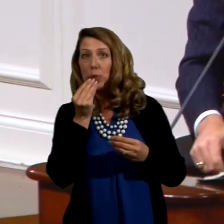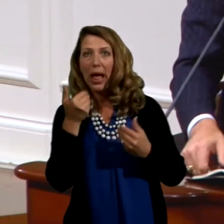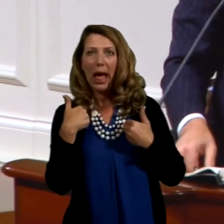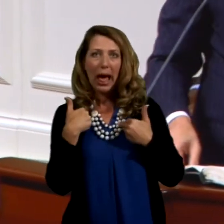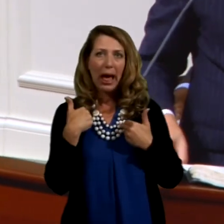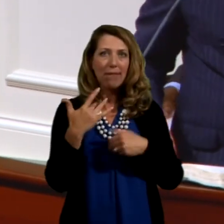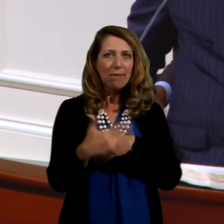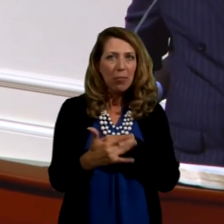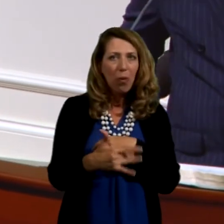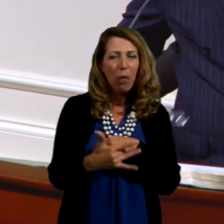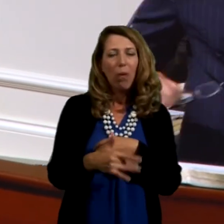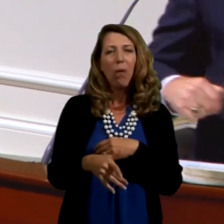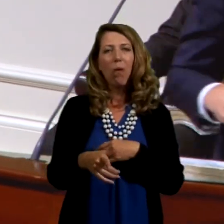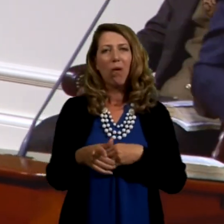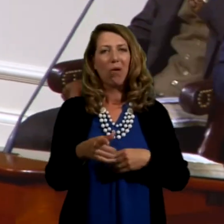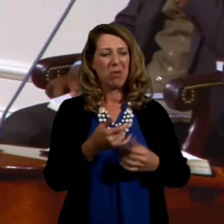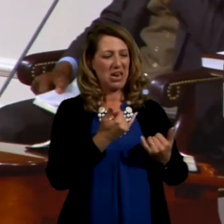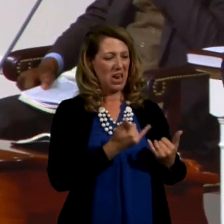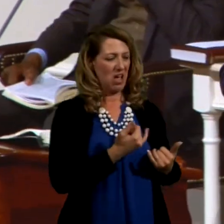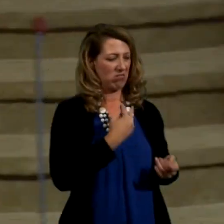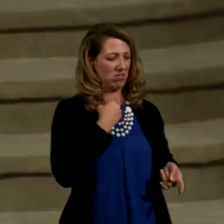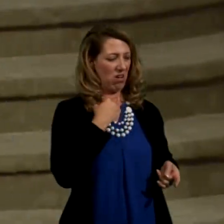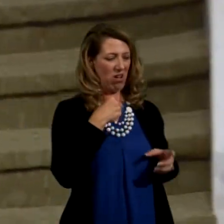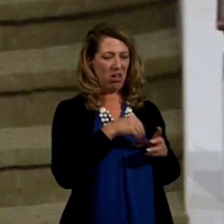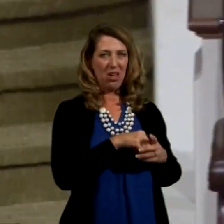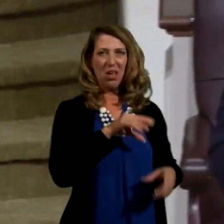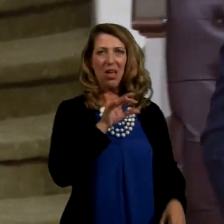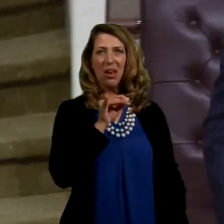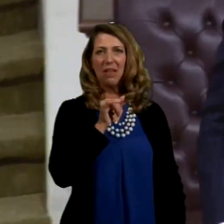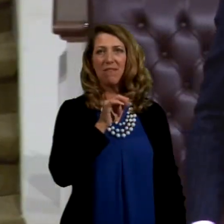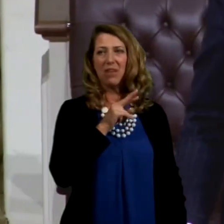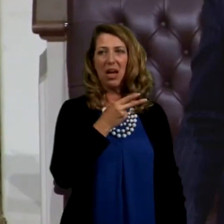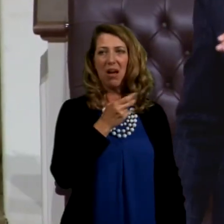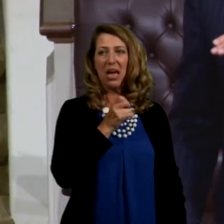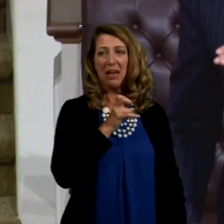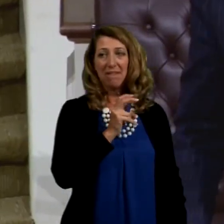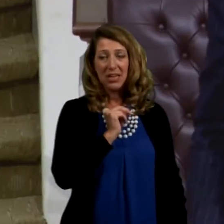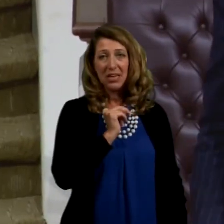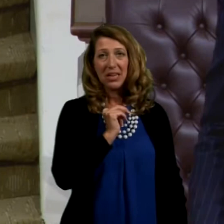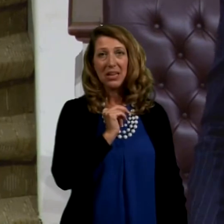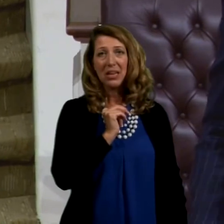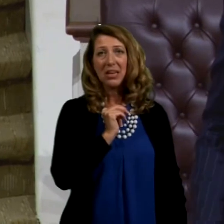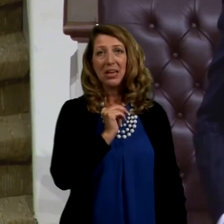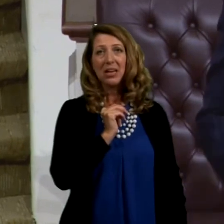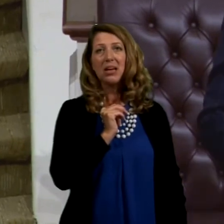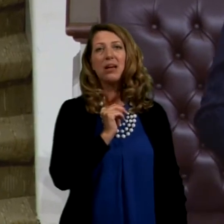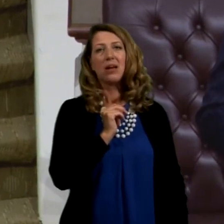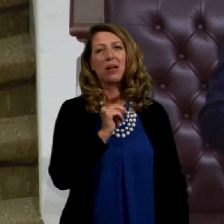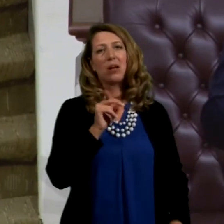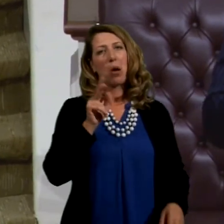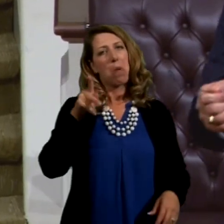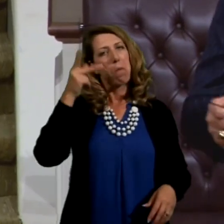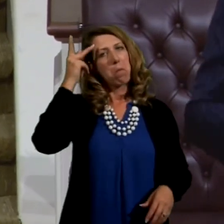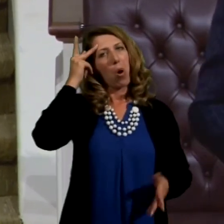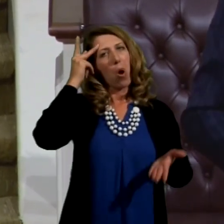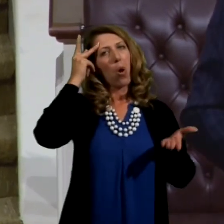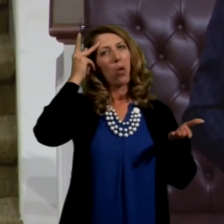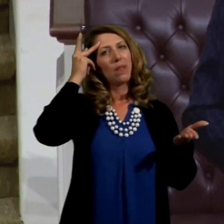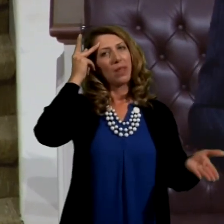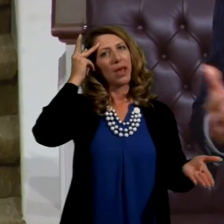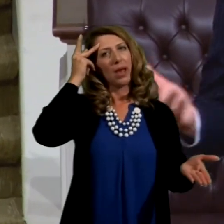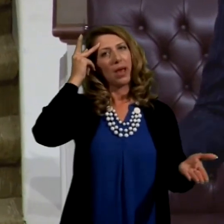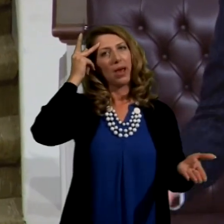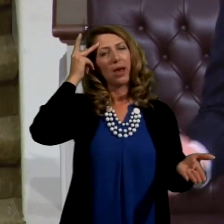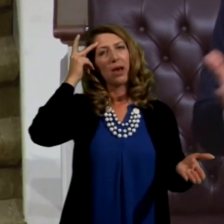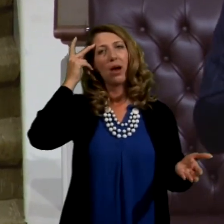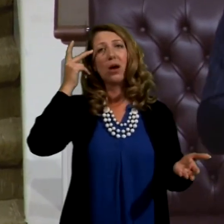nature. And they're sitting here in the Fair Havens, and Paul is there, and the news